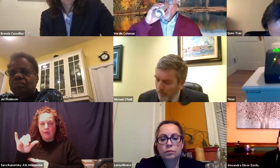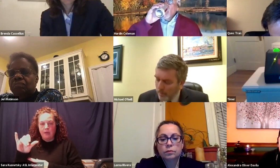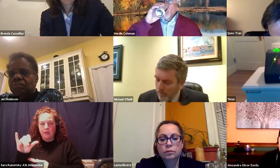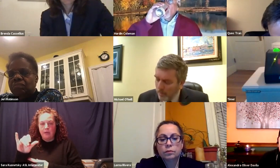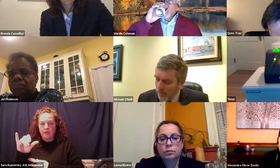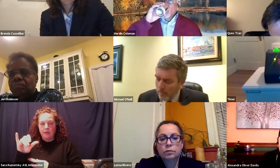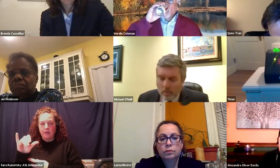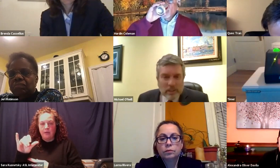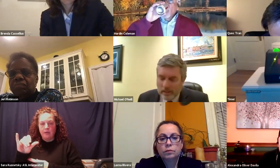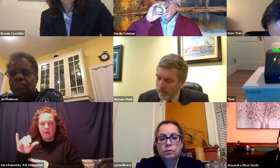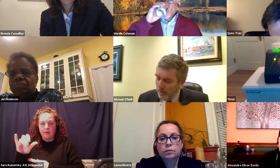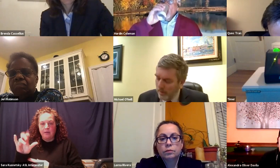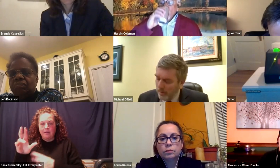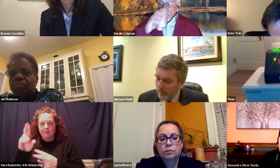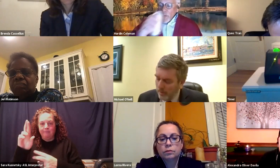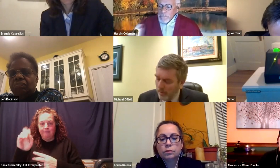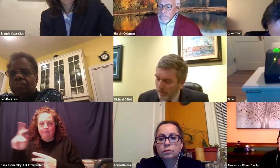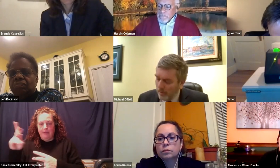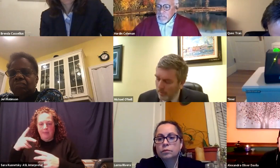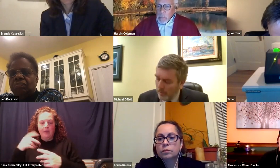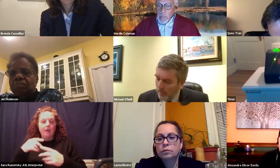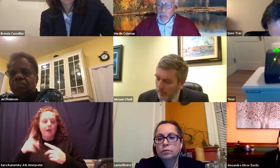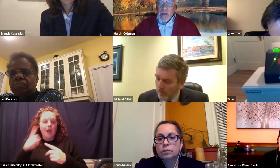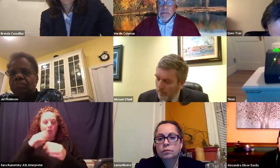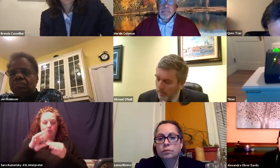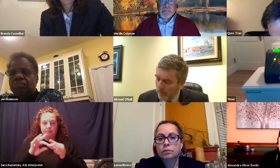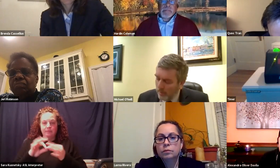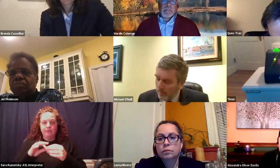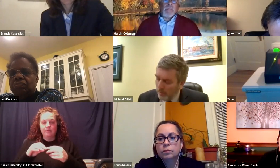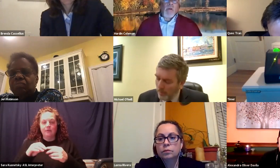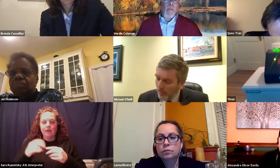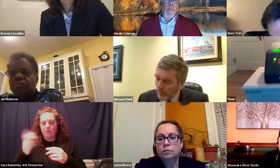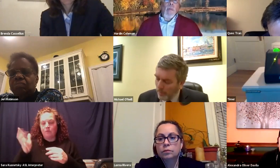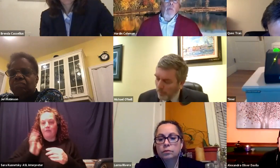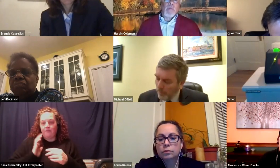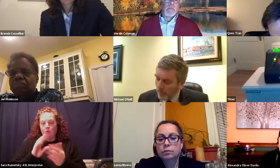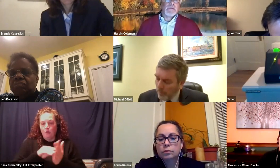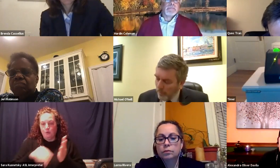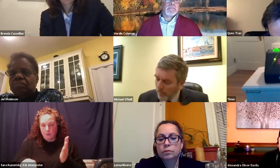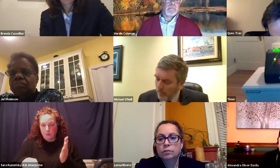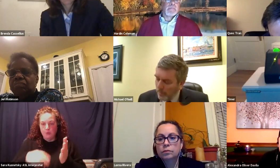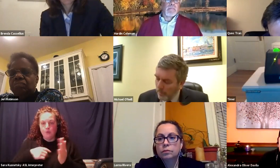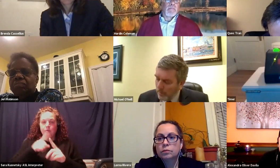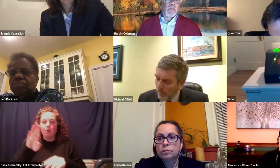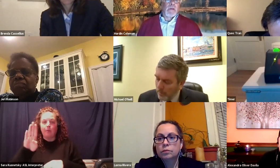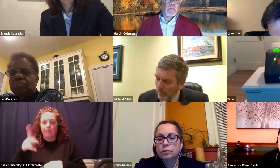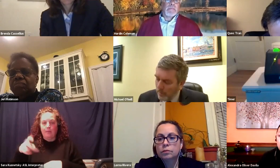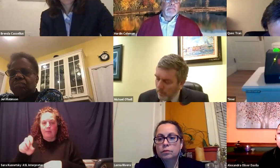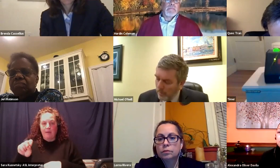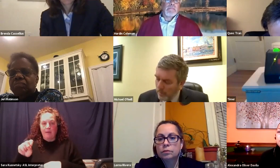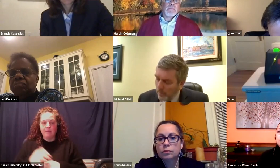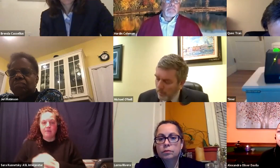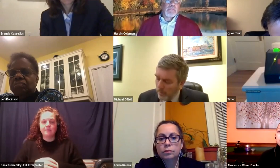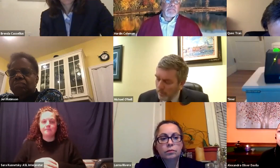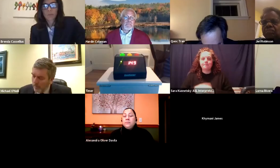let me just say Reeve. I attend UMass Boston, and I'm a former student that used to go to BPS also. I